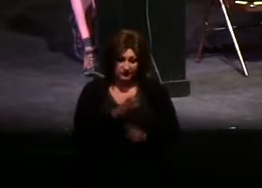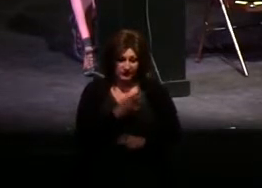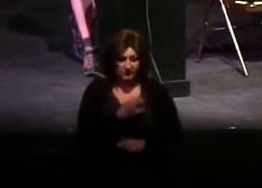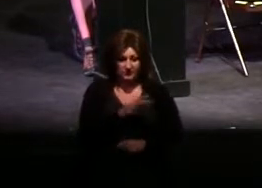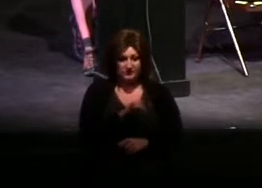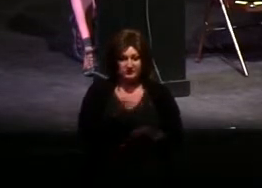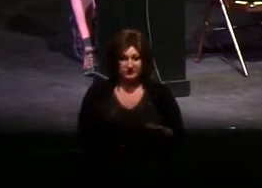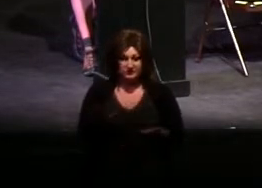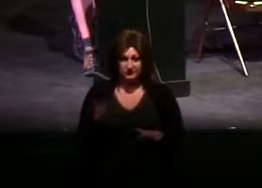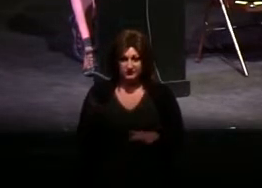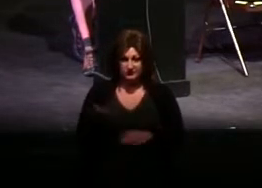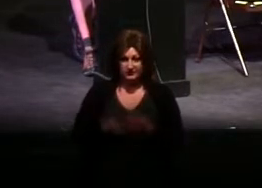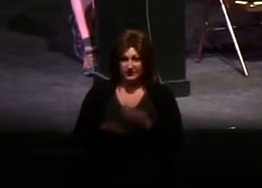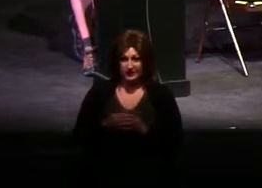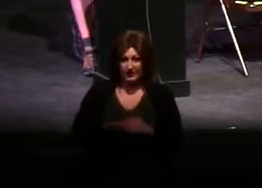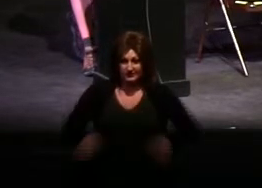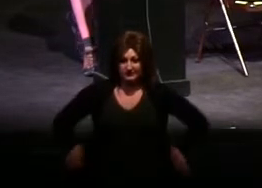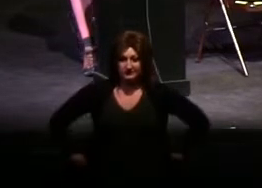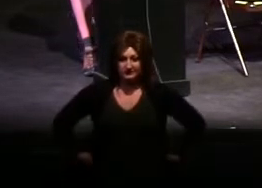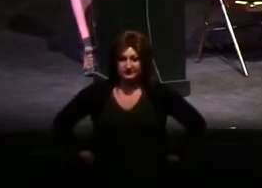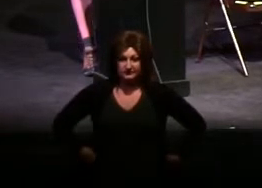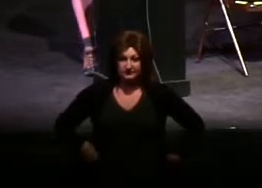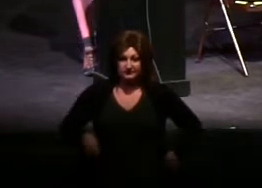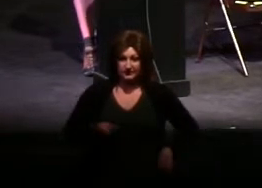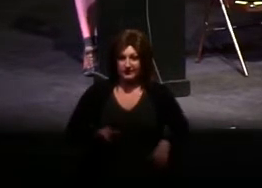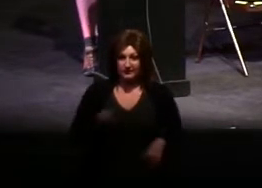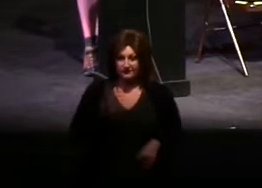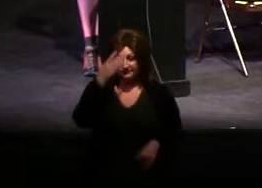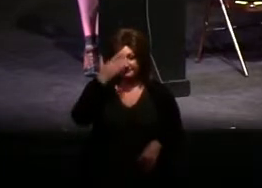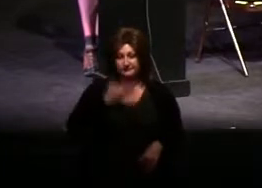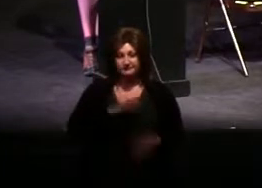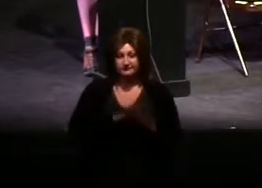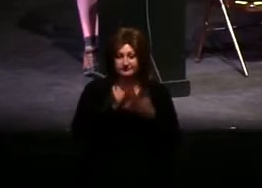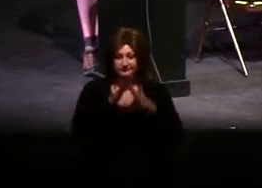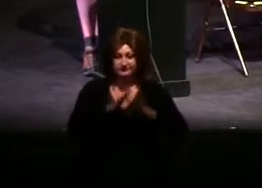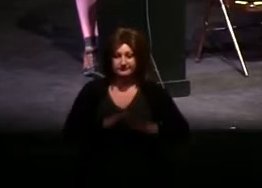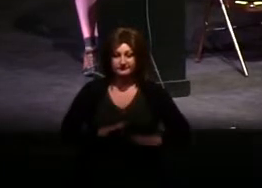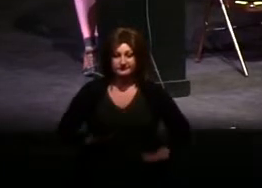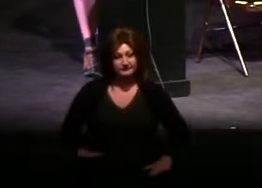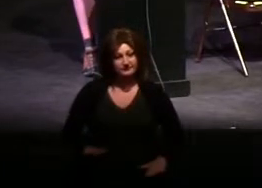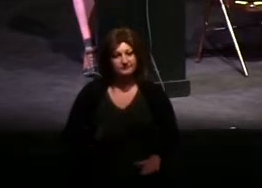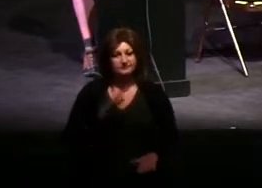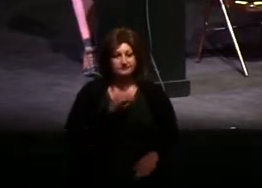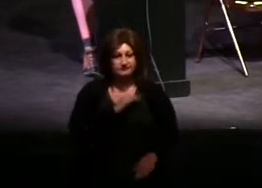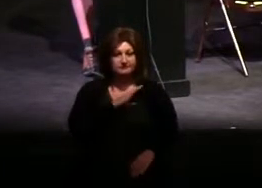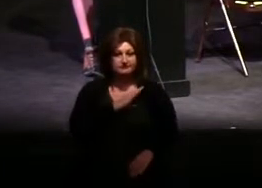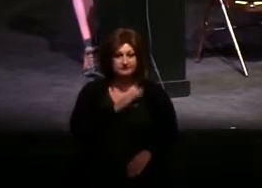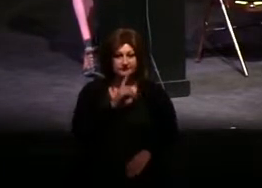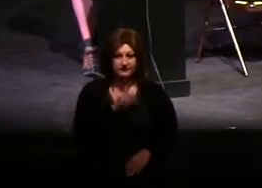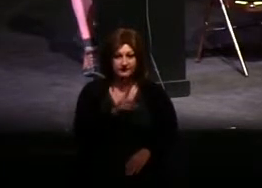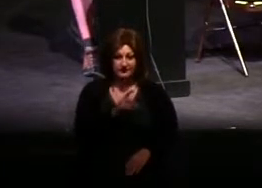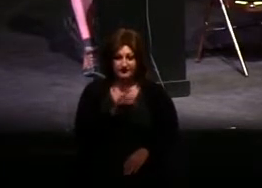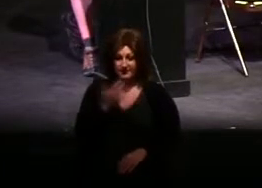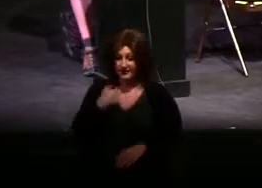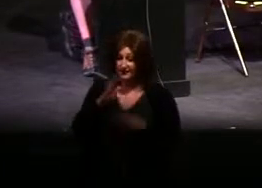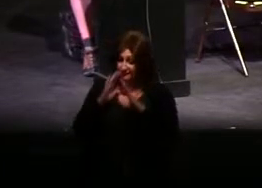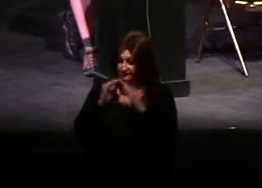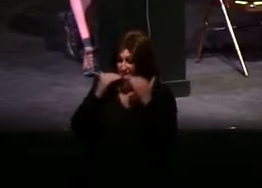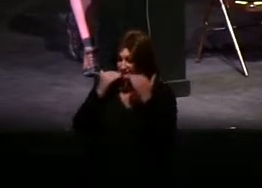his hands folded behind his back in a posture of calm insistence. Cheryl smiled at